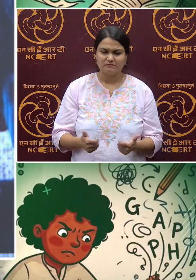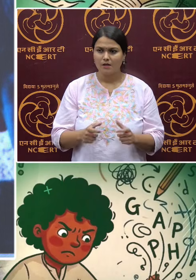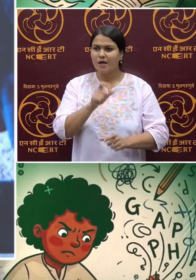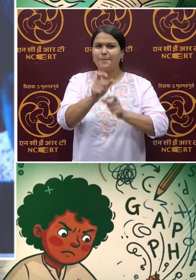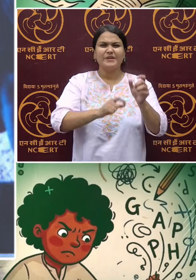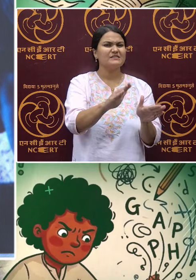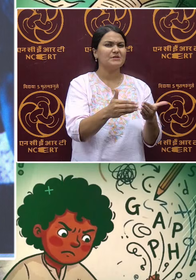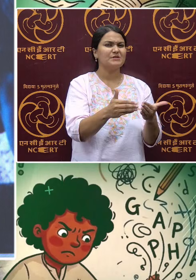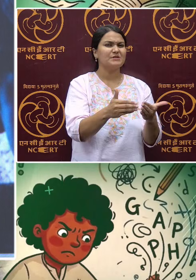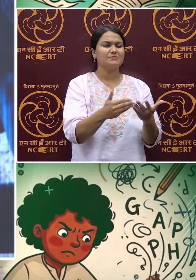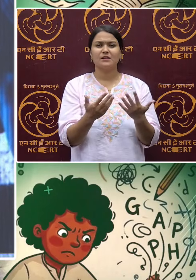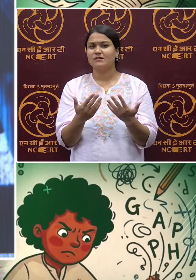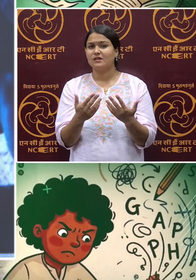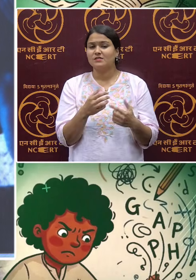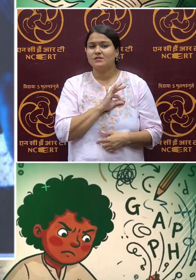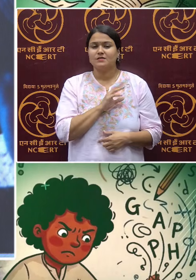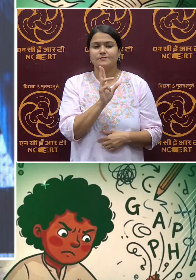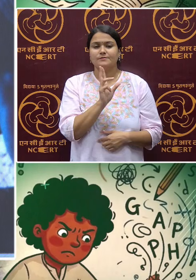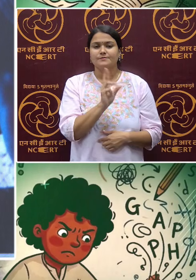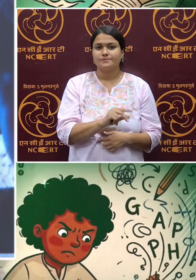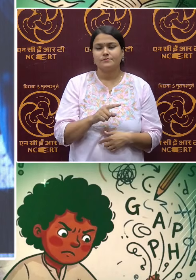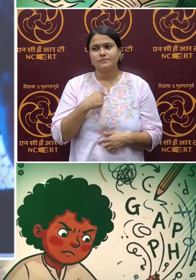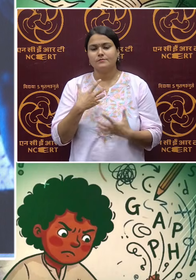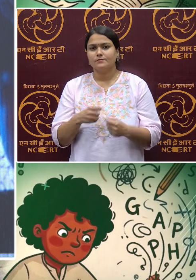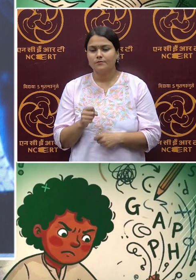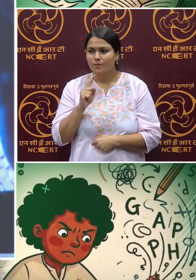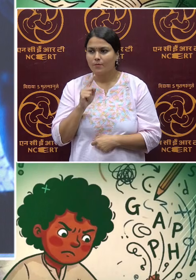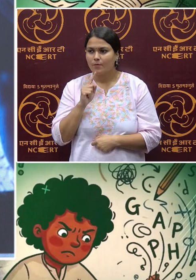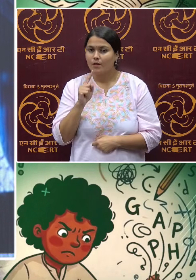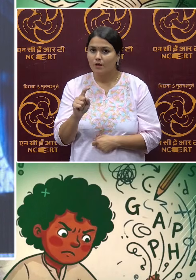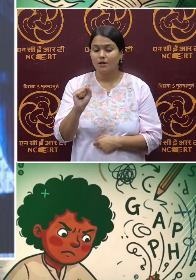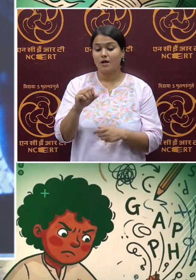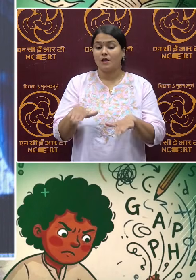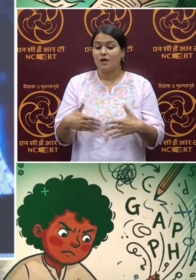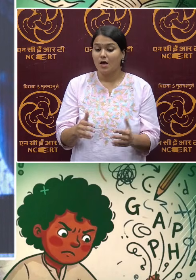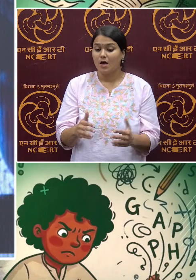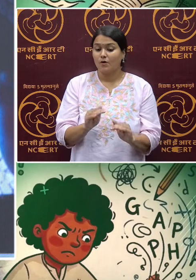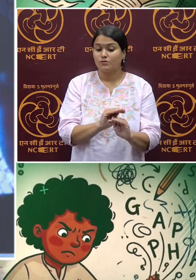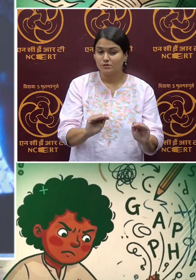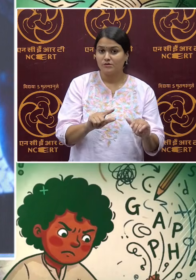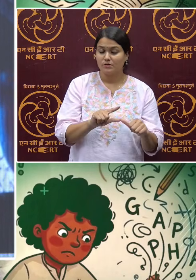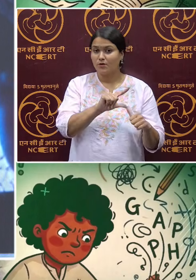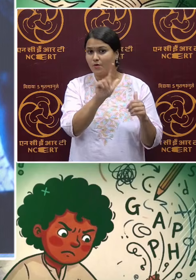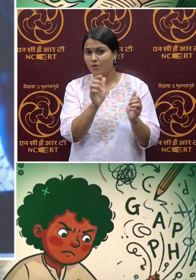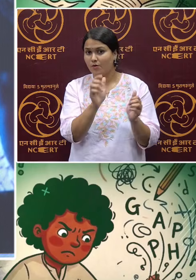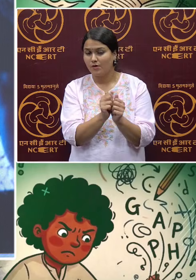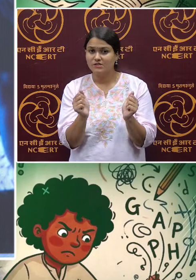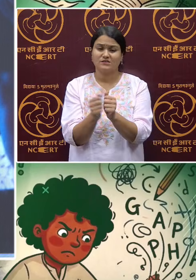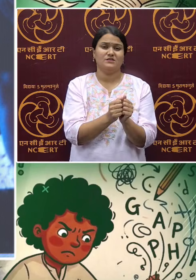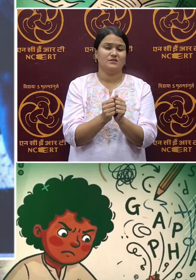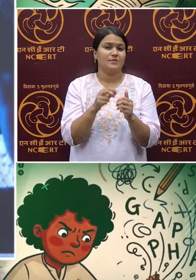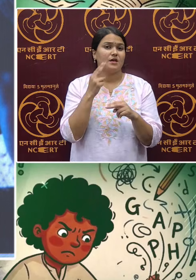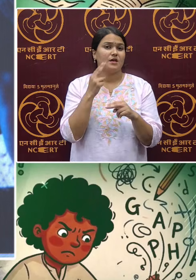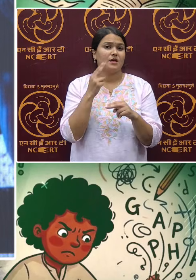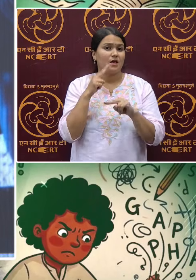people. So I want to ask you, Lalita ma'am, how it impacts the child's world altogether. What are some of the hidden difficulties in